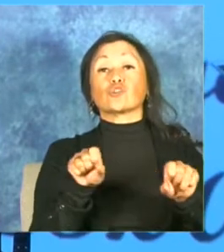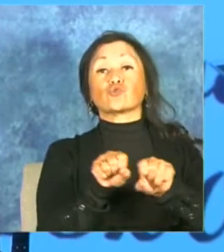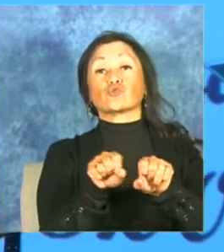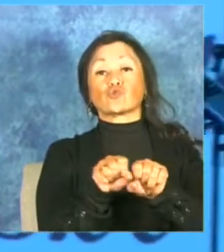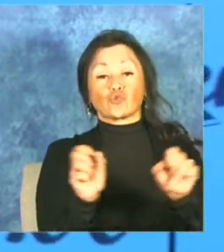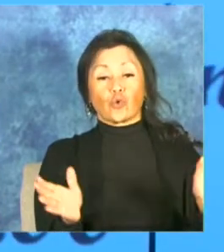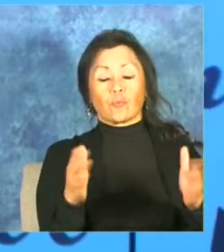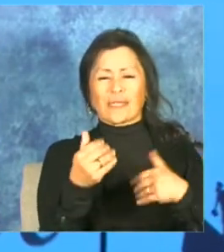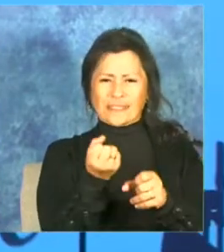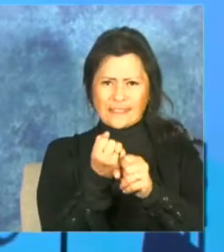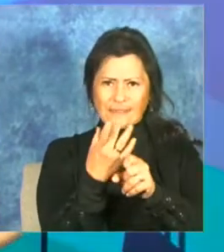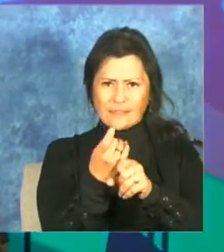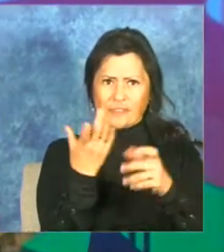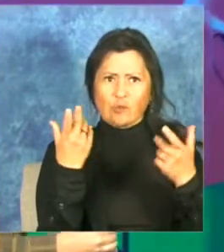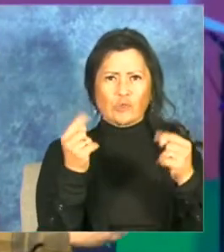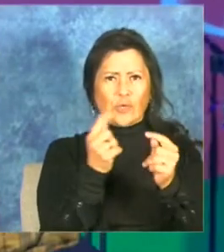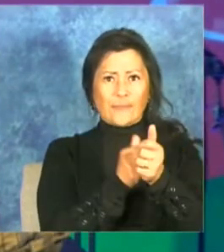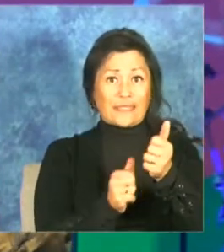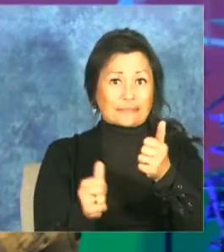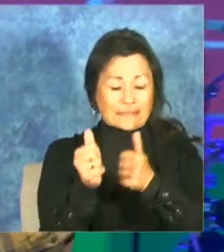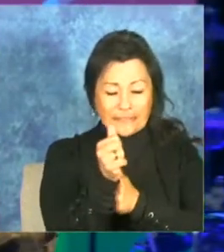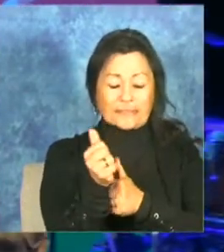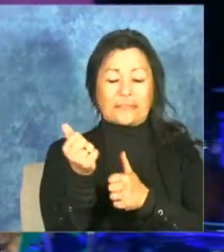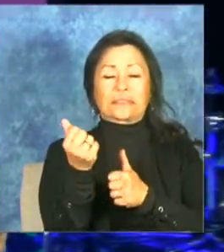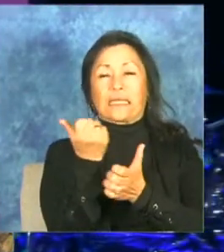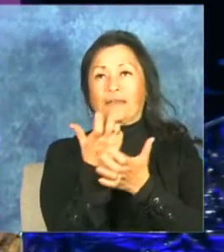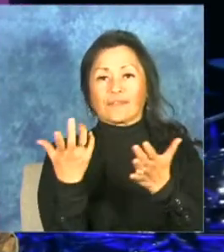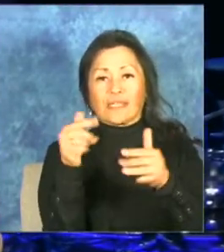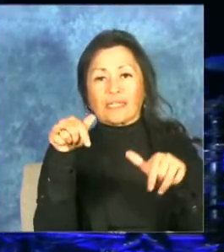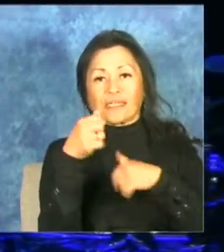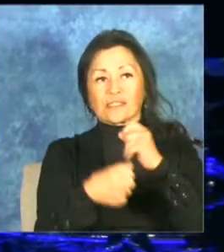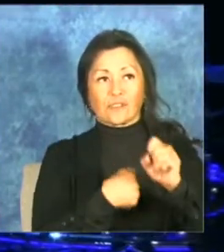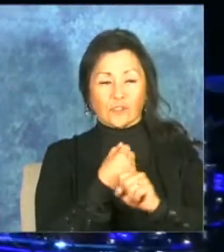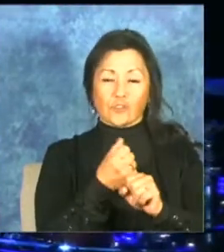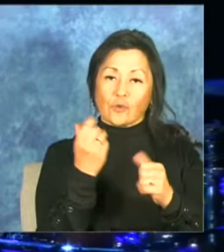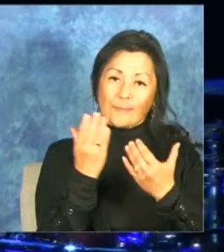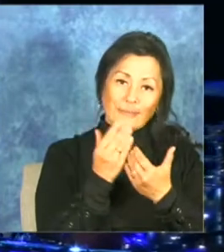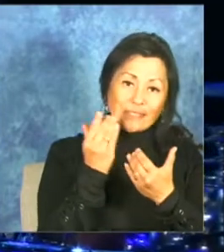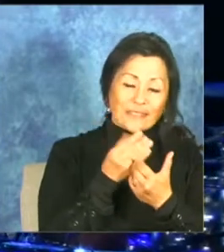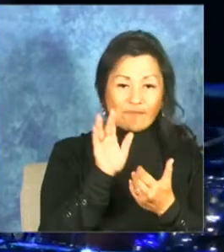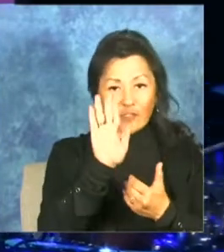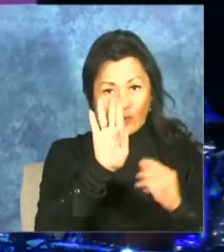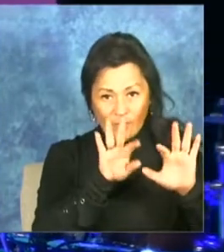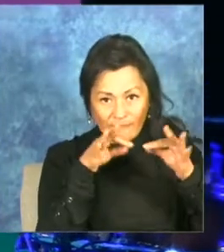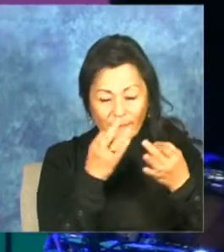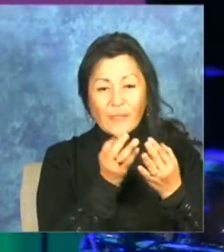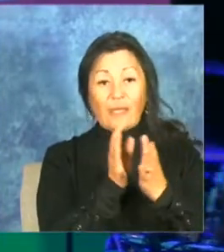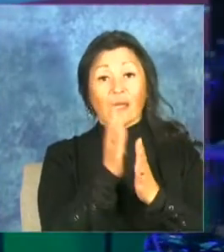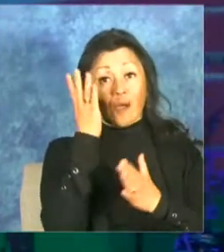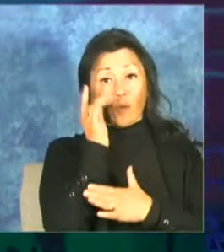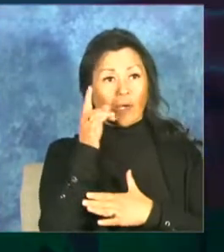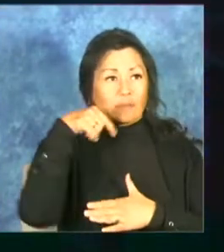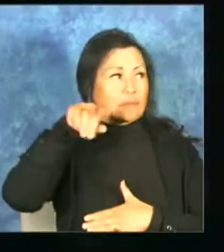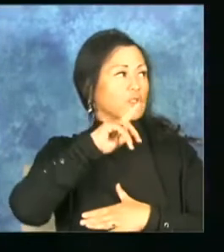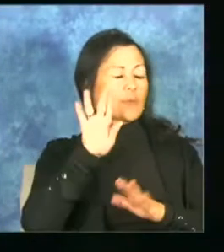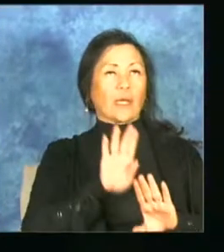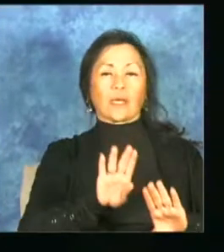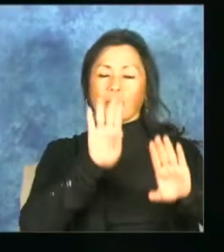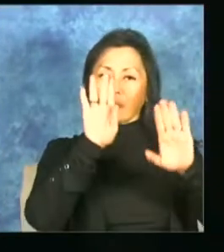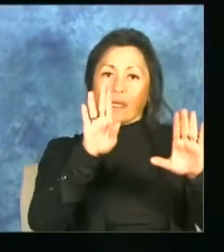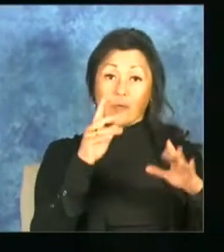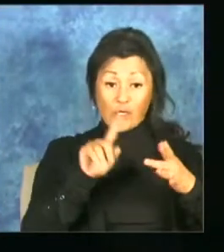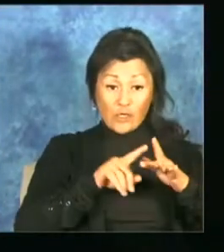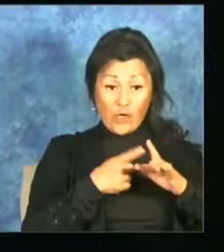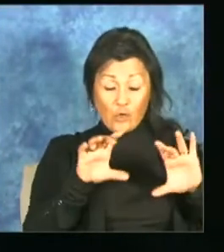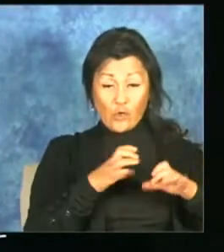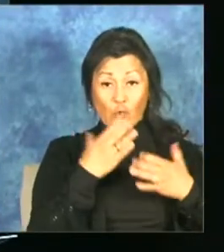boxes. So every year, we're trying to be ahead of the game on everything this year to make it easier on your family, because you guys have been incredible. When we